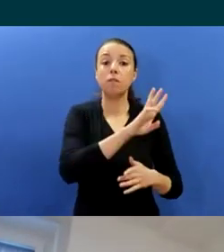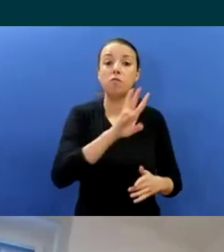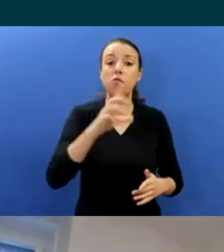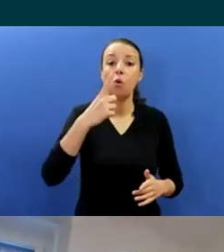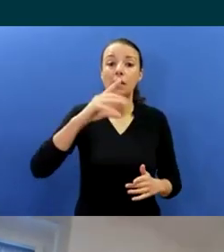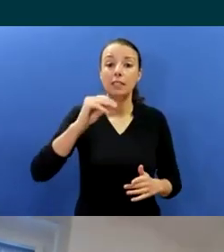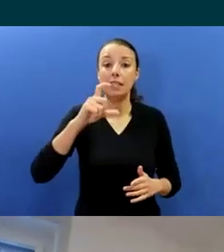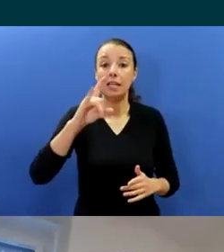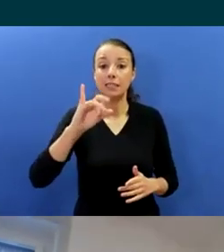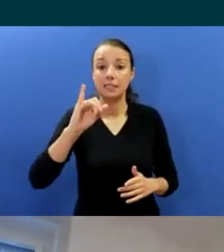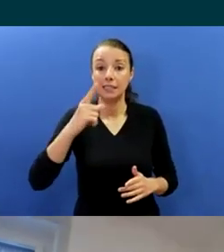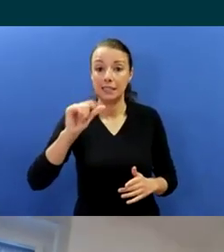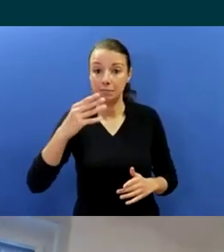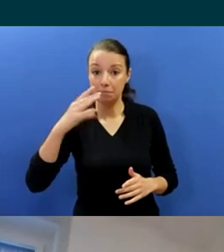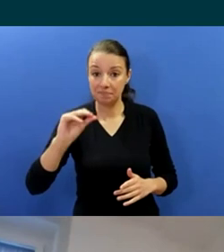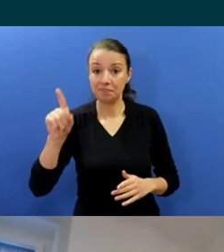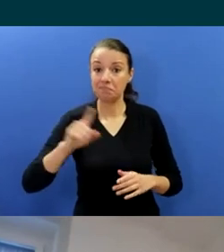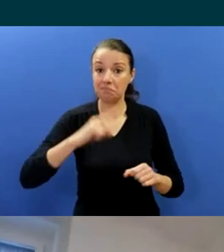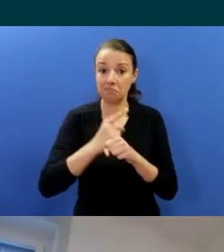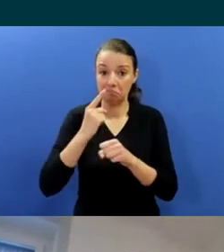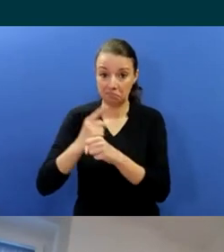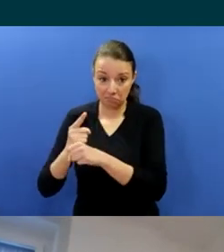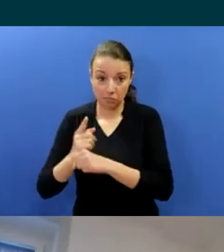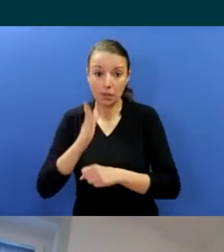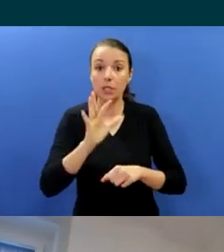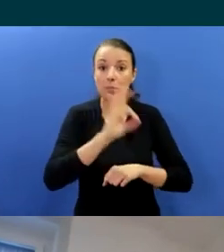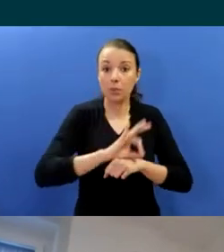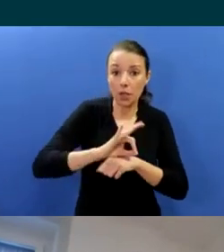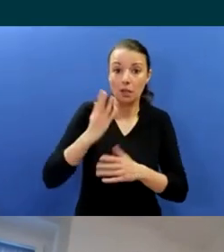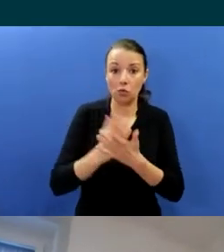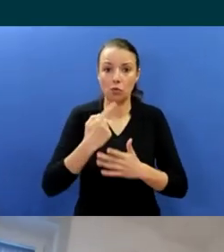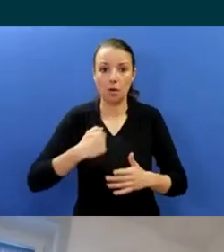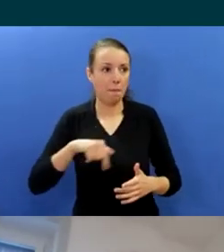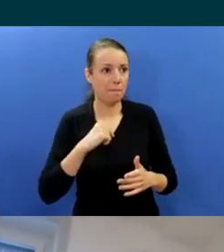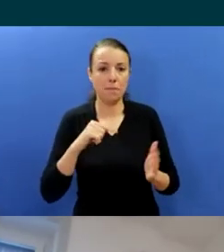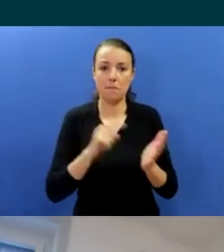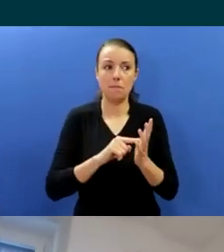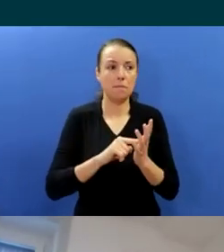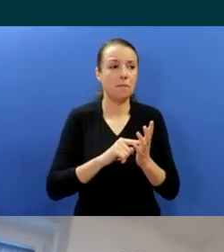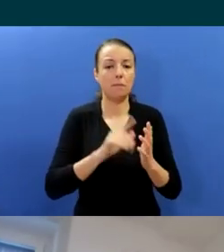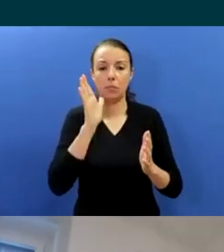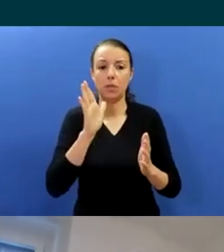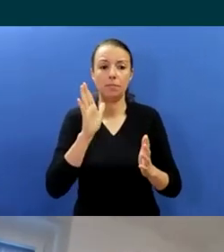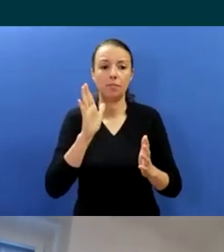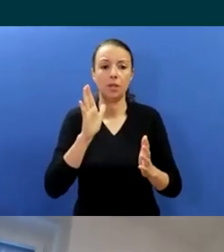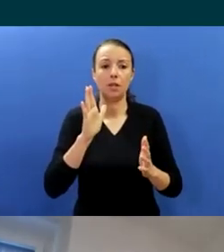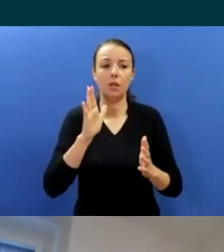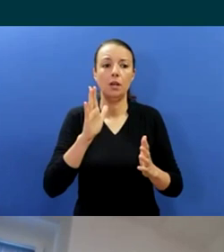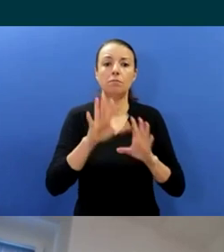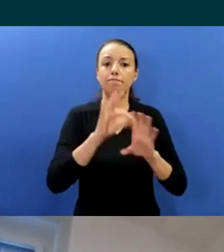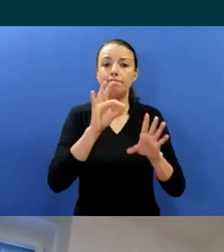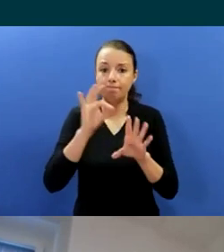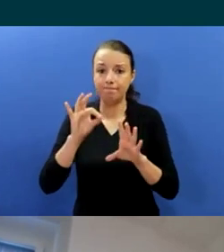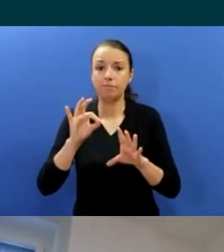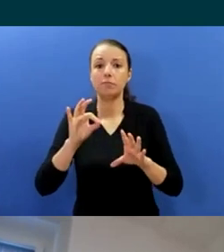these projects then that we wanted to identify through a vote won money that we made available. And using this money,